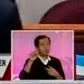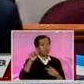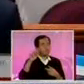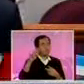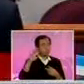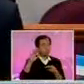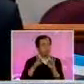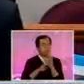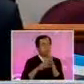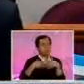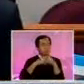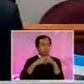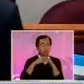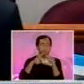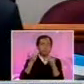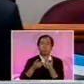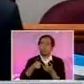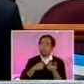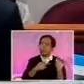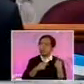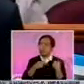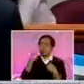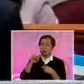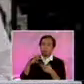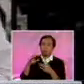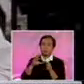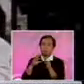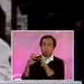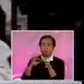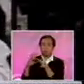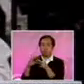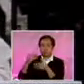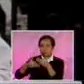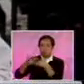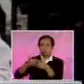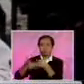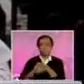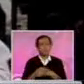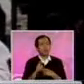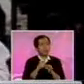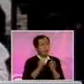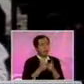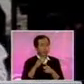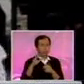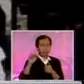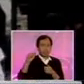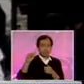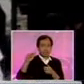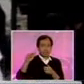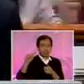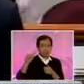head of commercial operations. What is the relationship, if any, of Ayala Land with Port Bonifacio Development